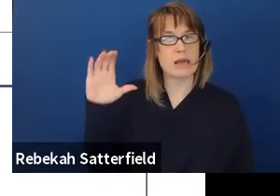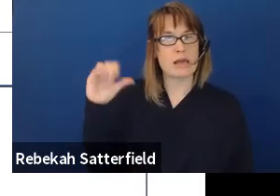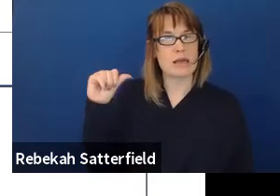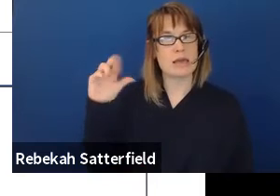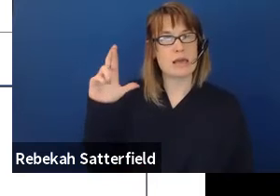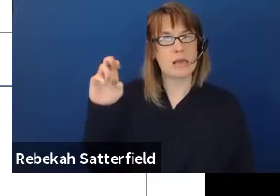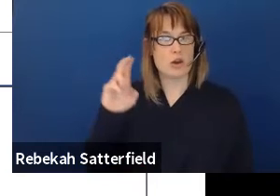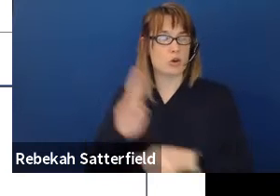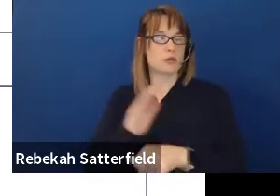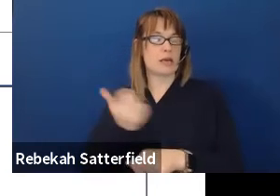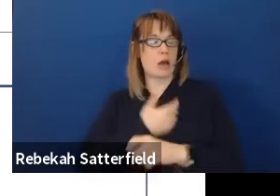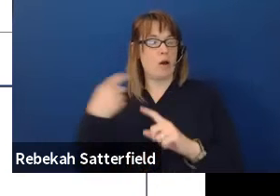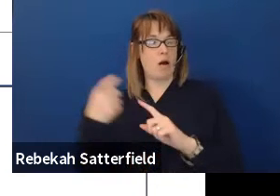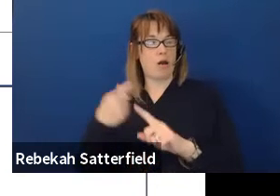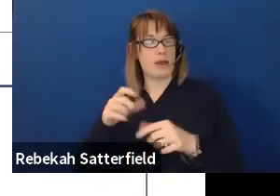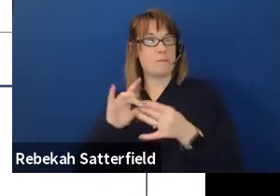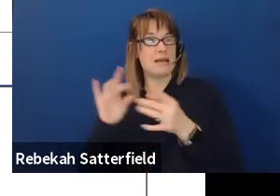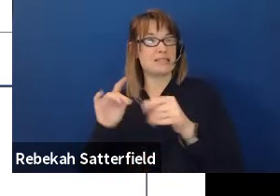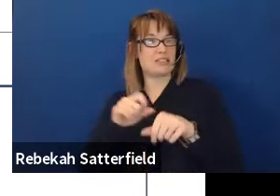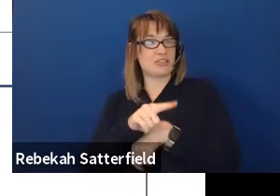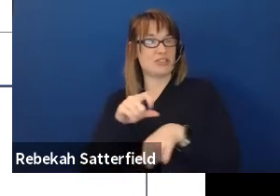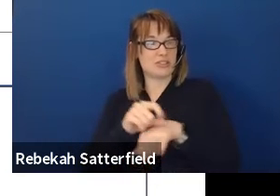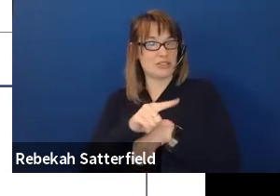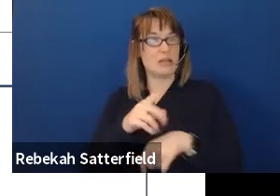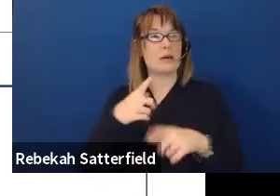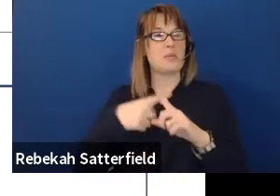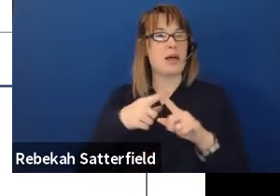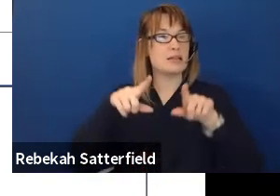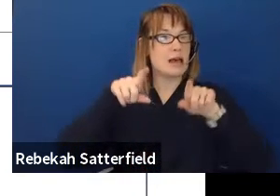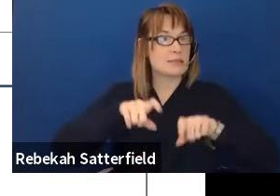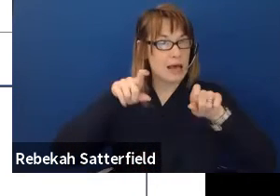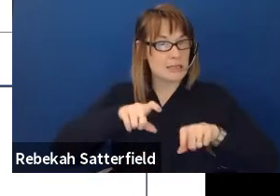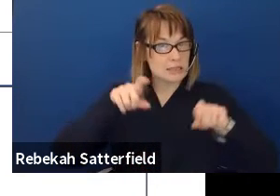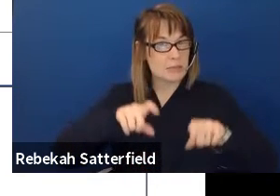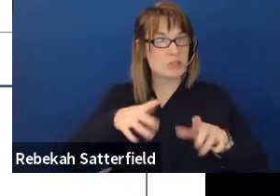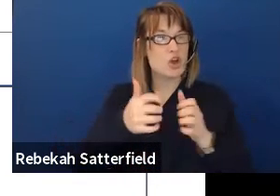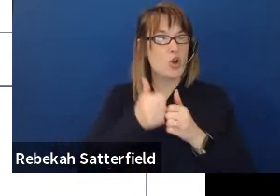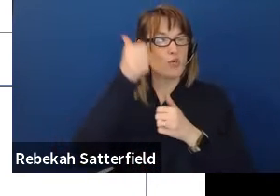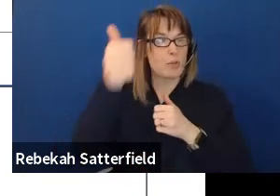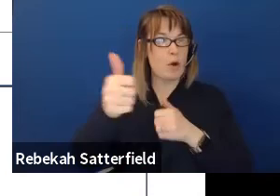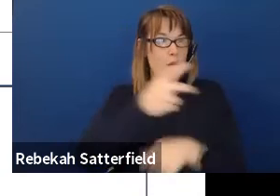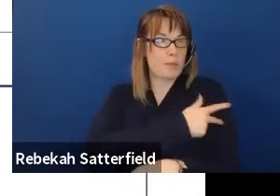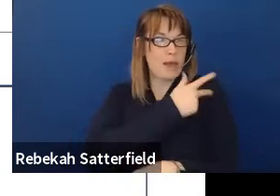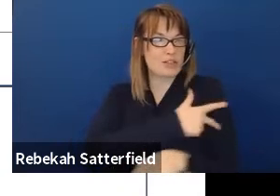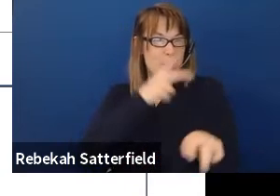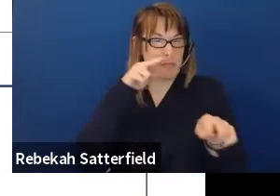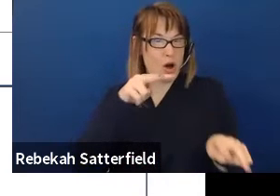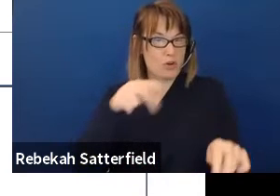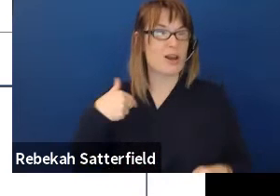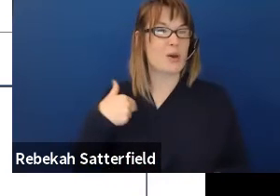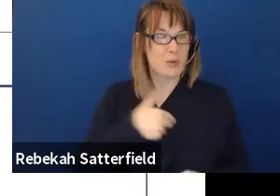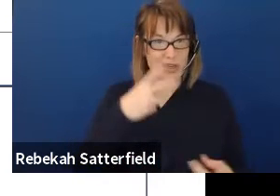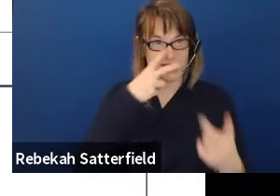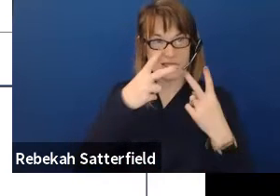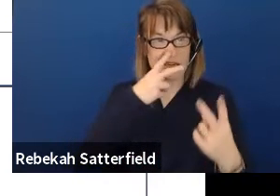and email, as well as assessments, virtual visits, remote patient monitoring, we've seen our clients